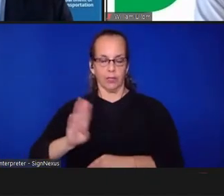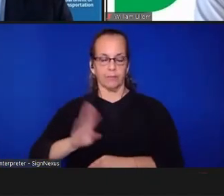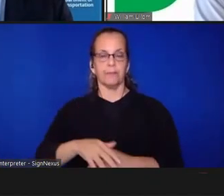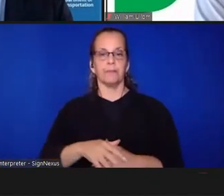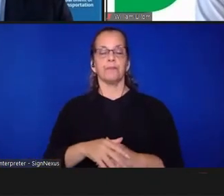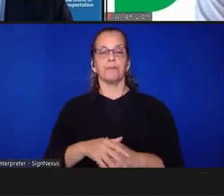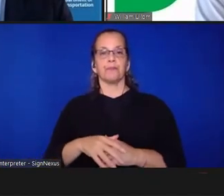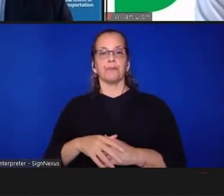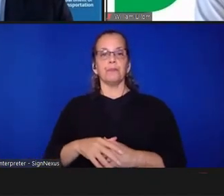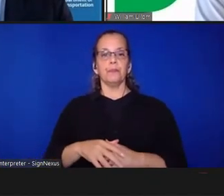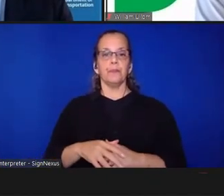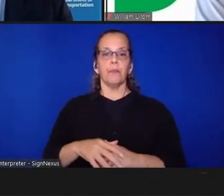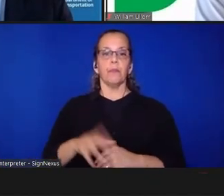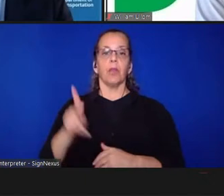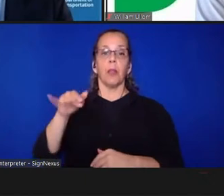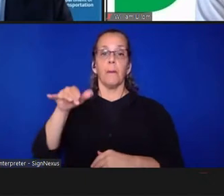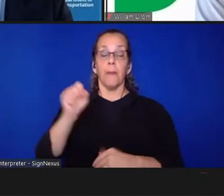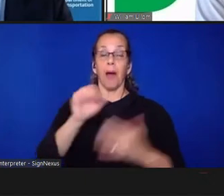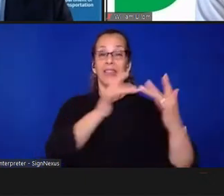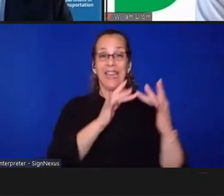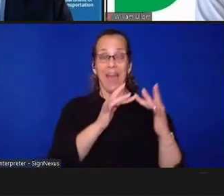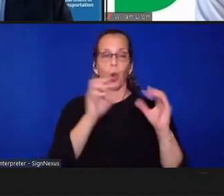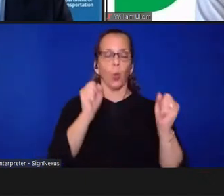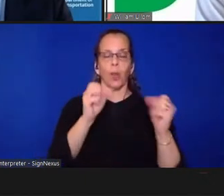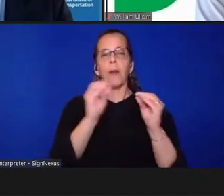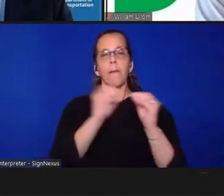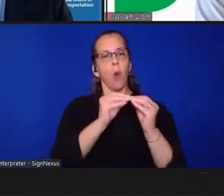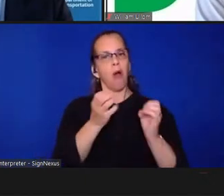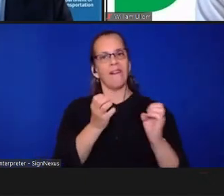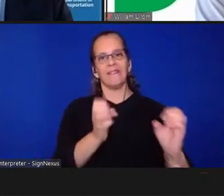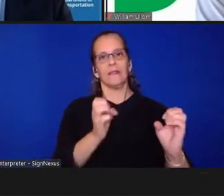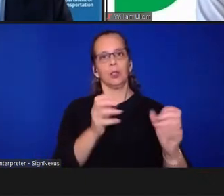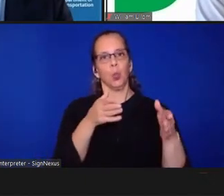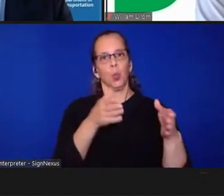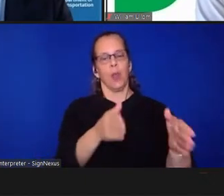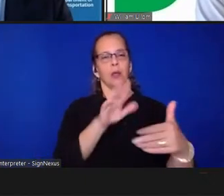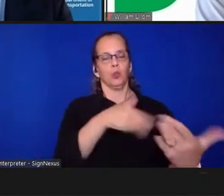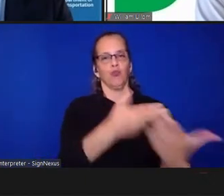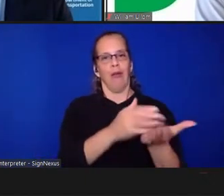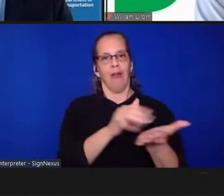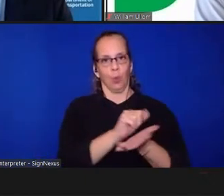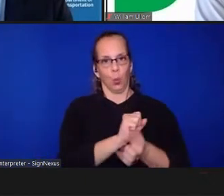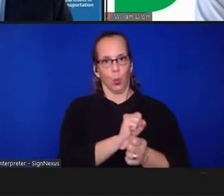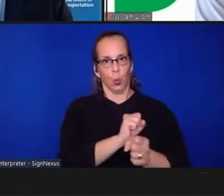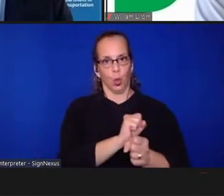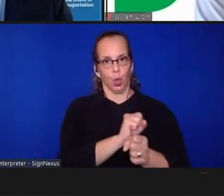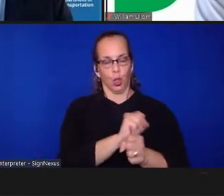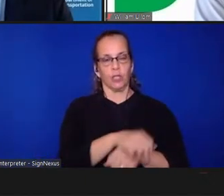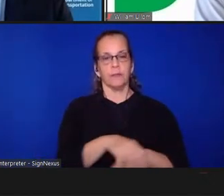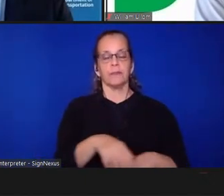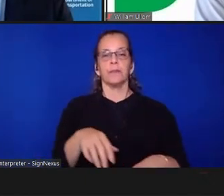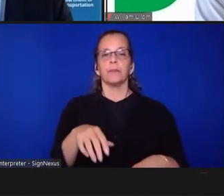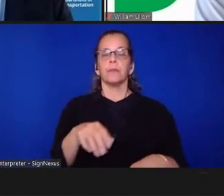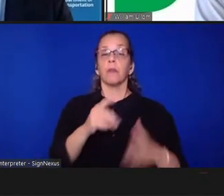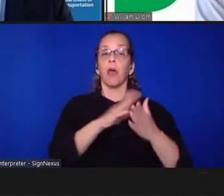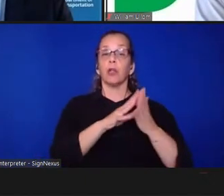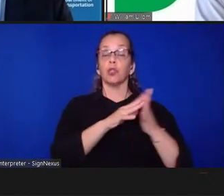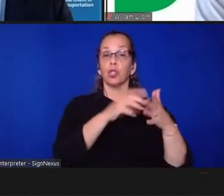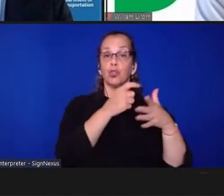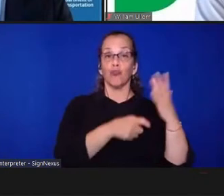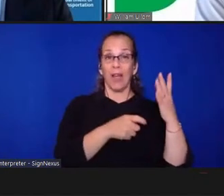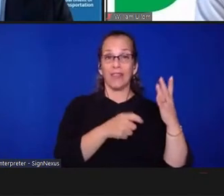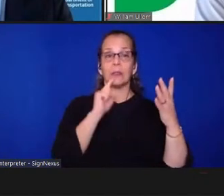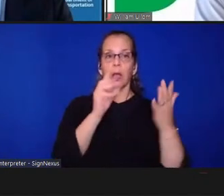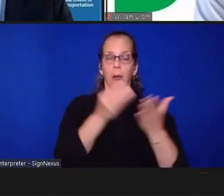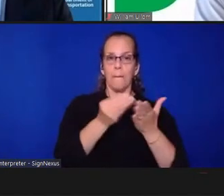a more dependable and efficient way of getting to work the funding brought to the MTA by congestion pricing will go towards